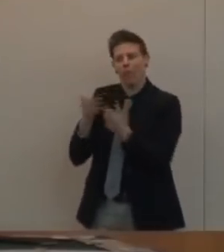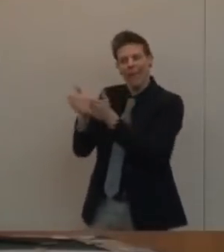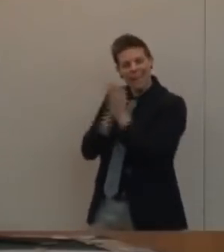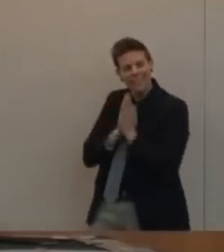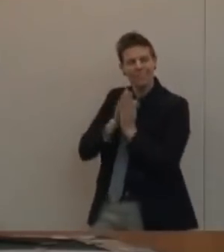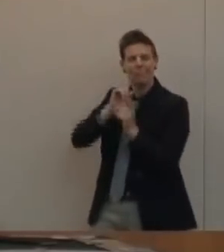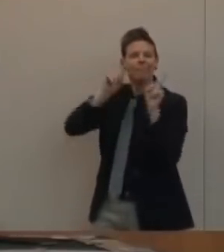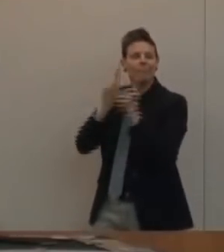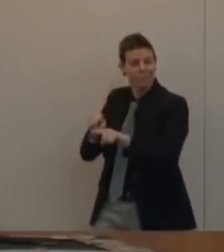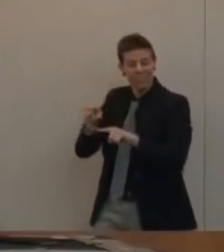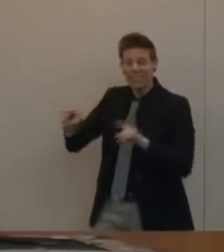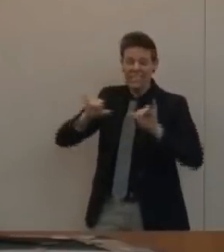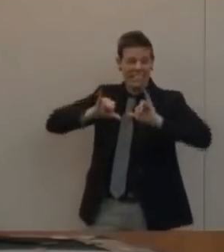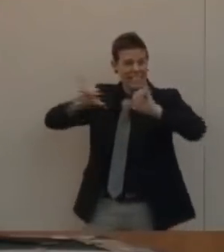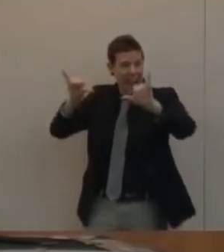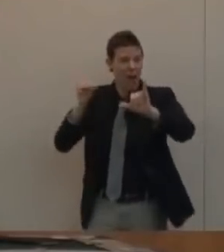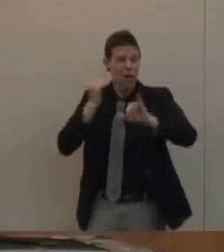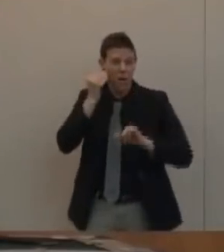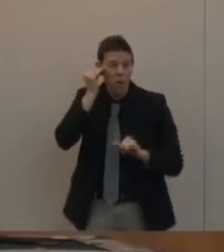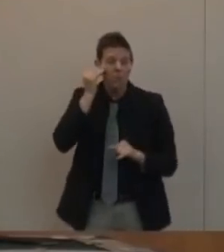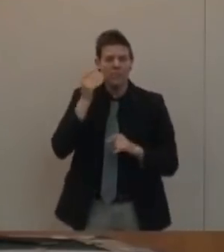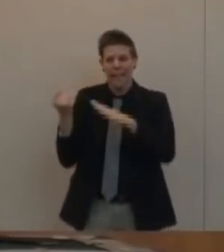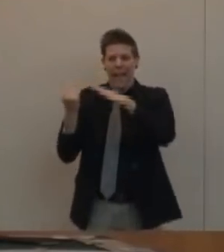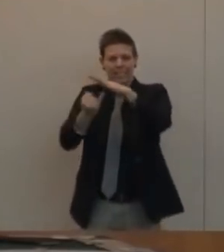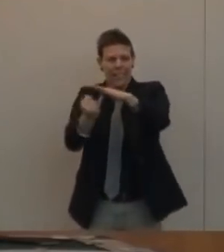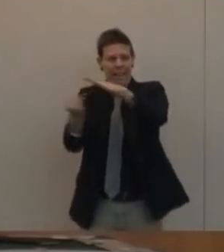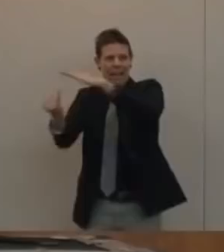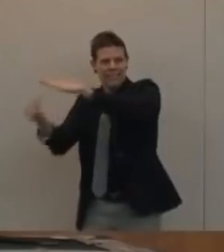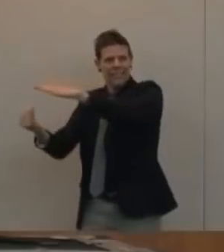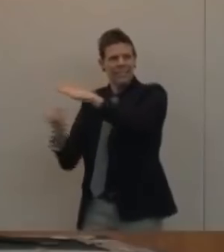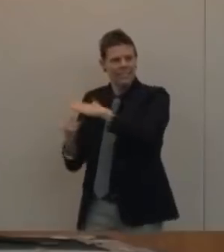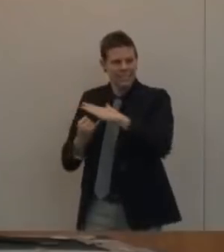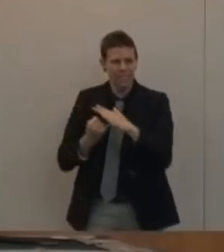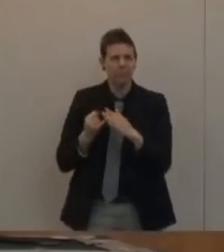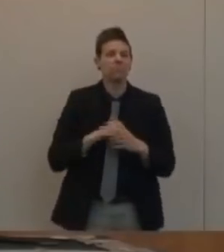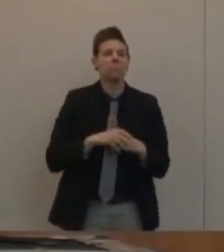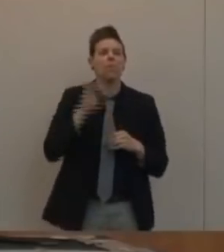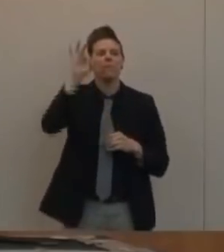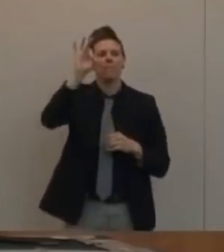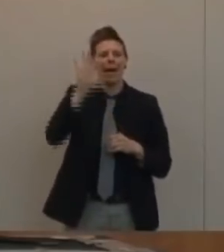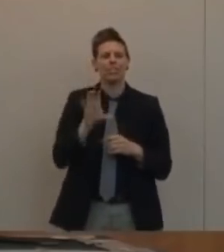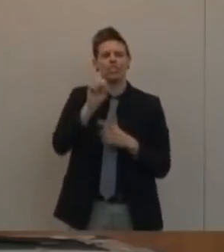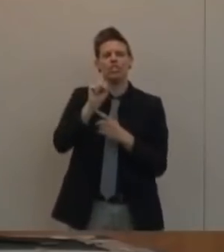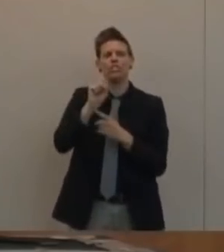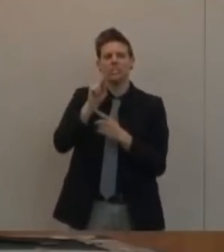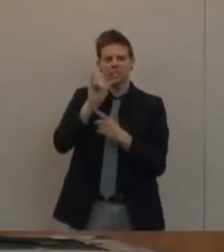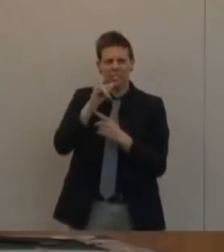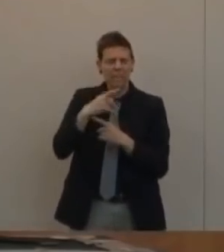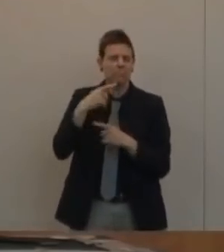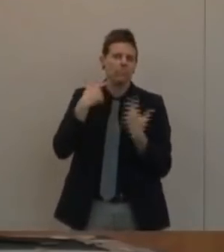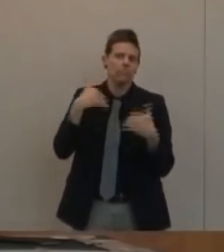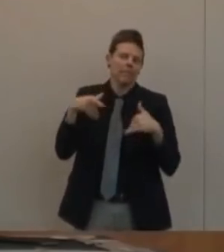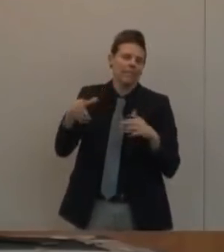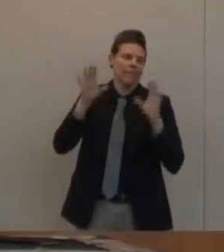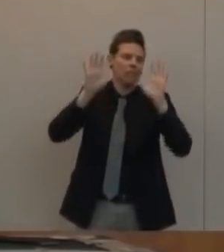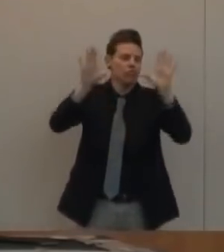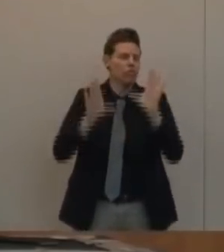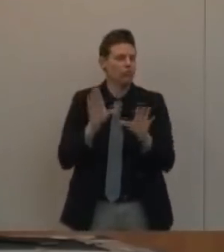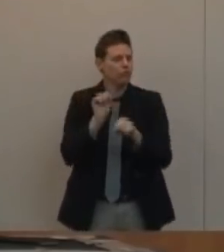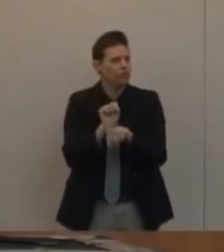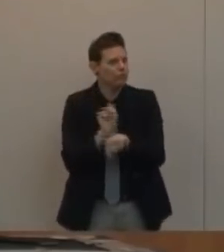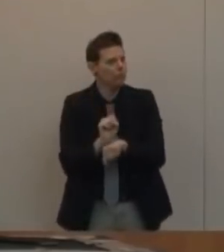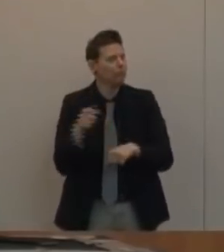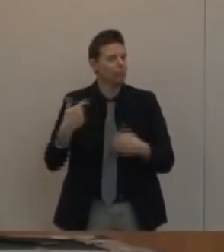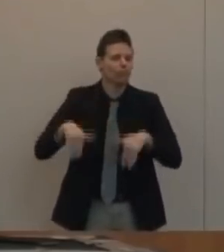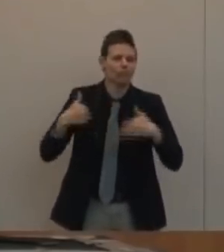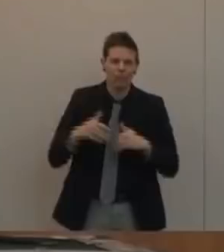social distancing. They have, and so Pastor Skip, you've done an incredible job, and I know that all of